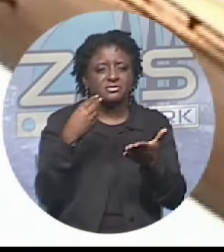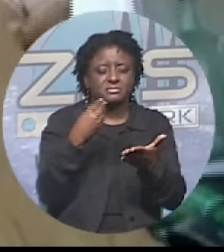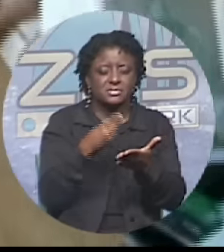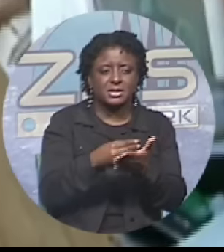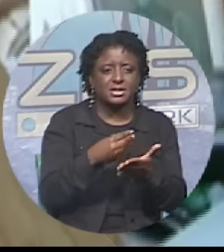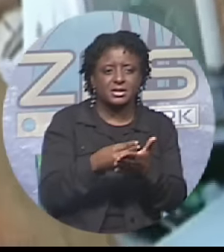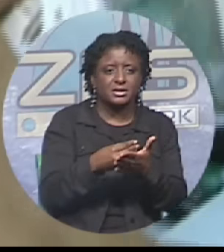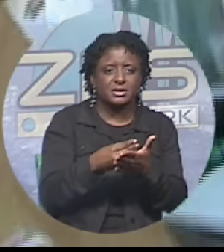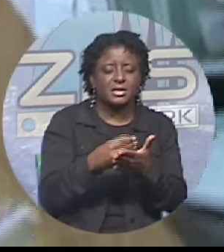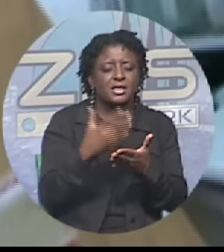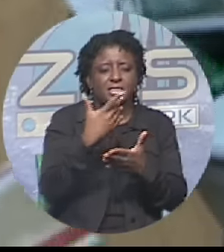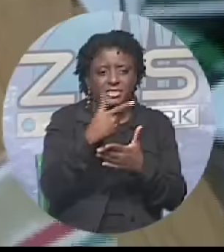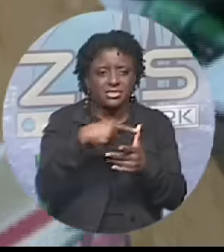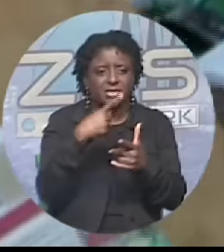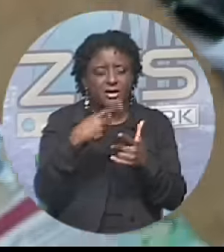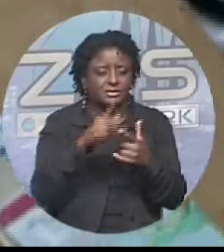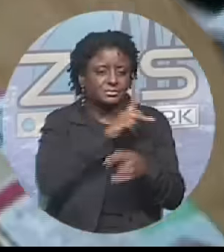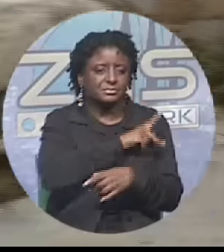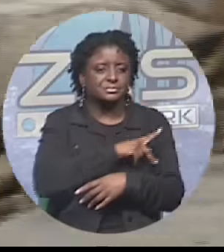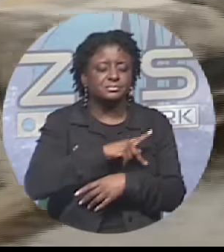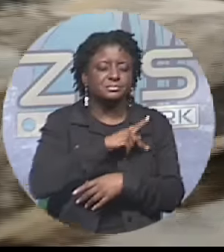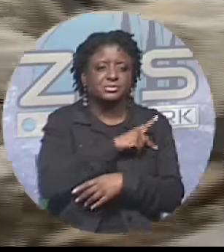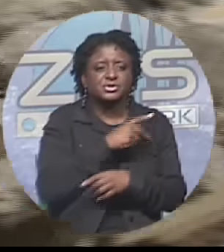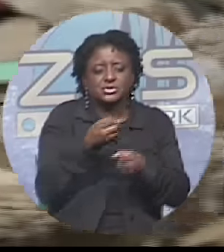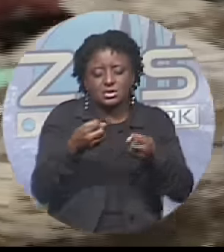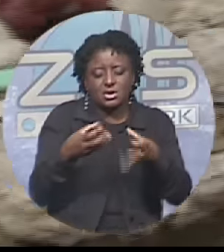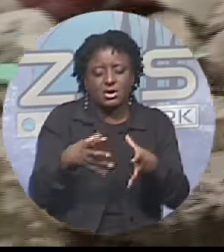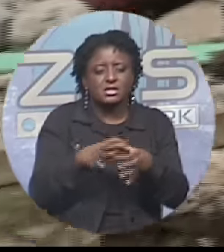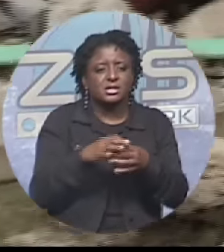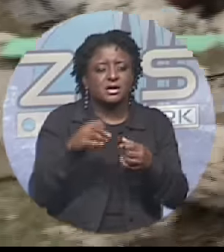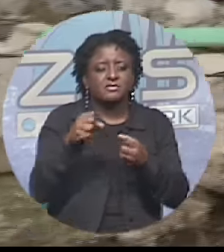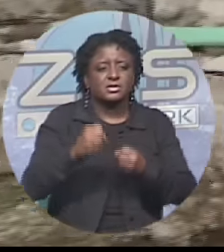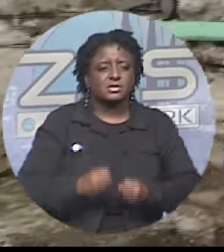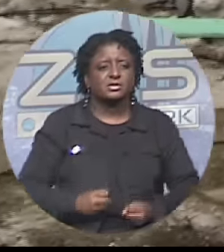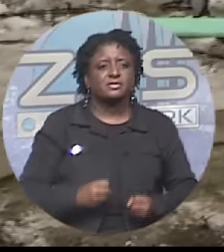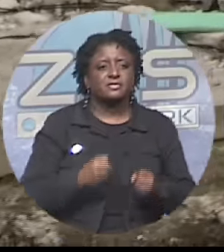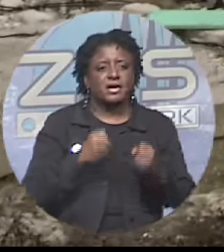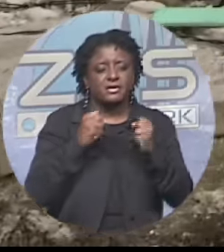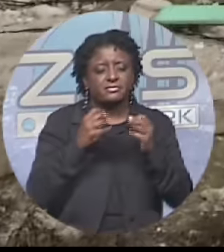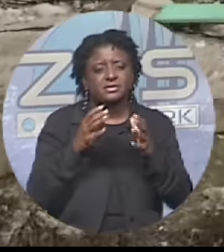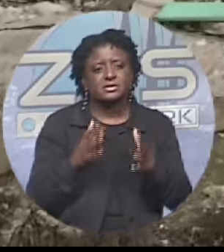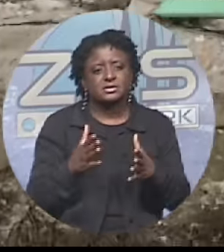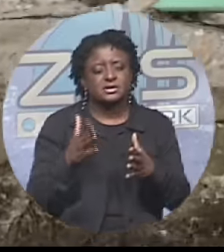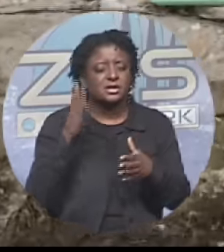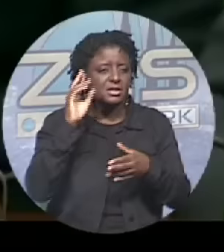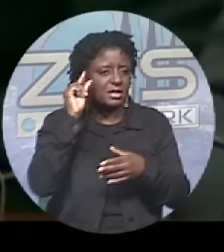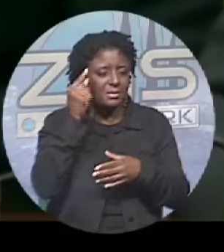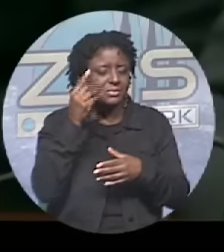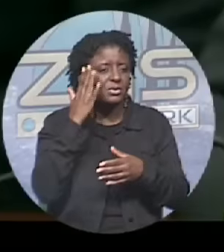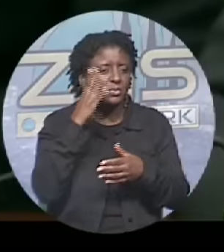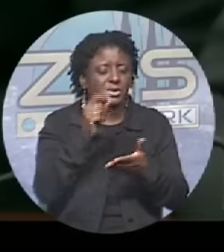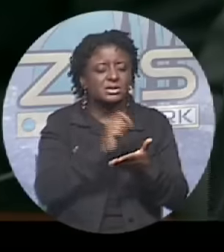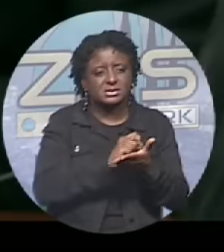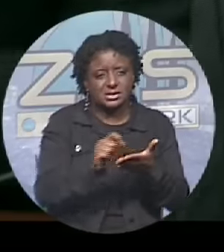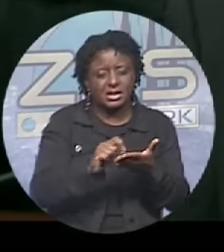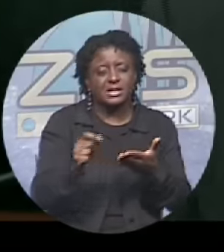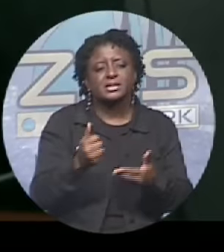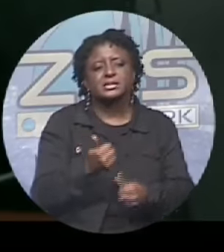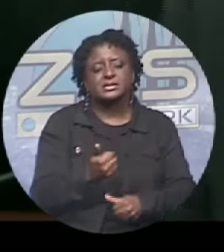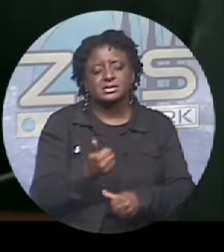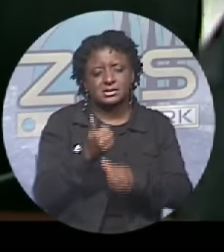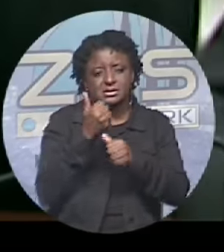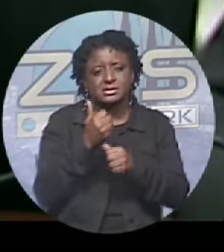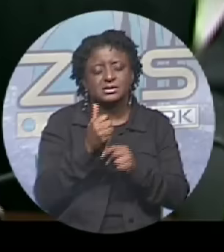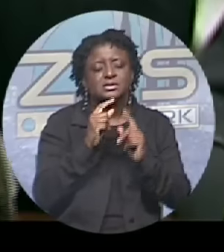storm survivors. Mr. Christie told Parliament the government will move to assist those affected by signing an exigency order. That will allow people,